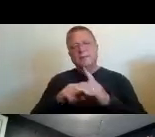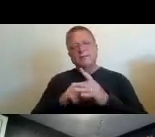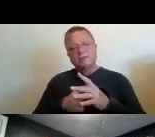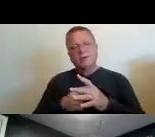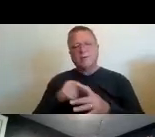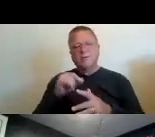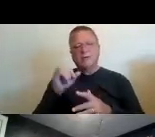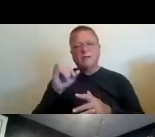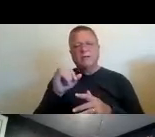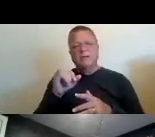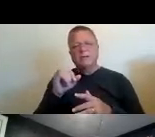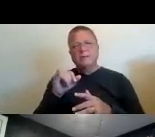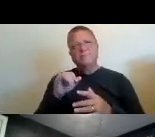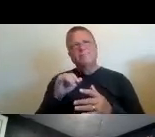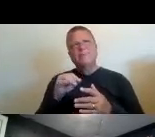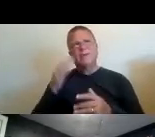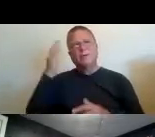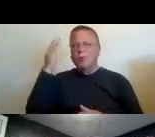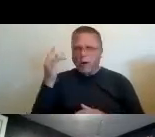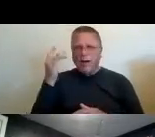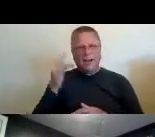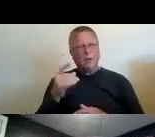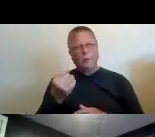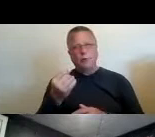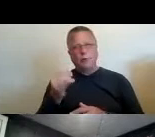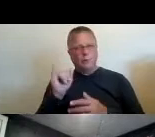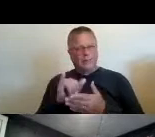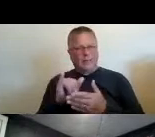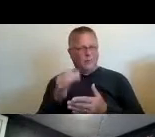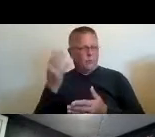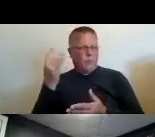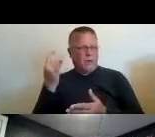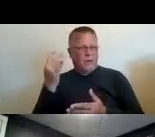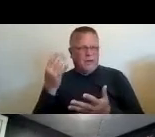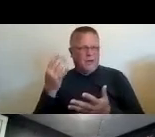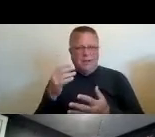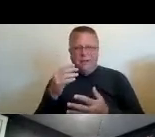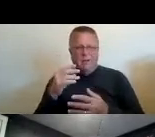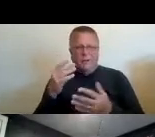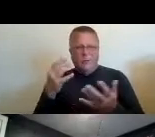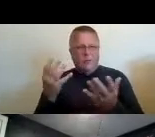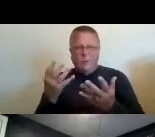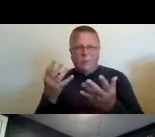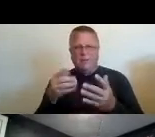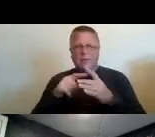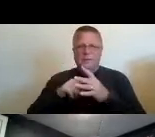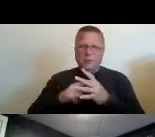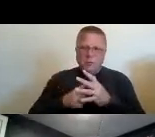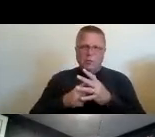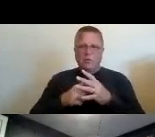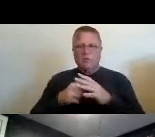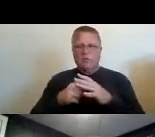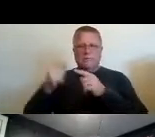important context of, why are we doing that? What is the origin story, if you